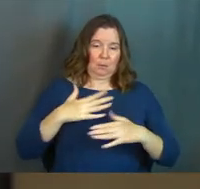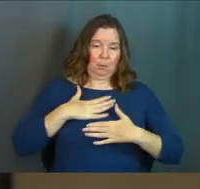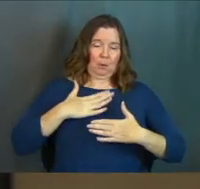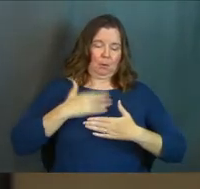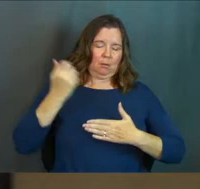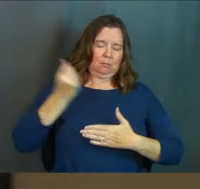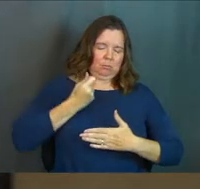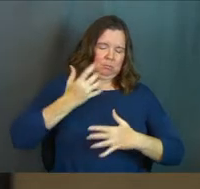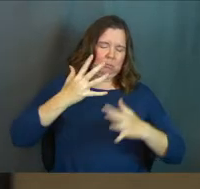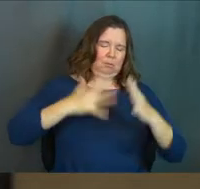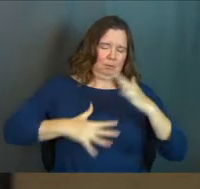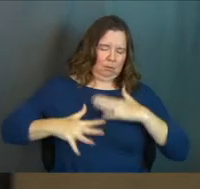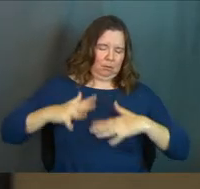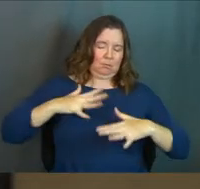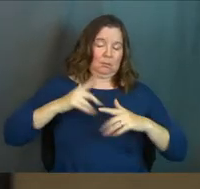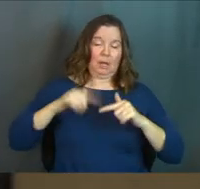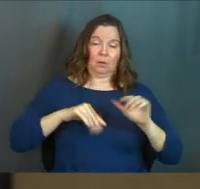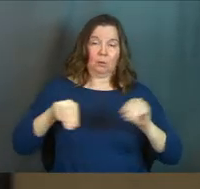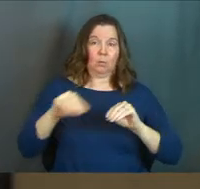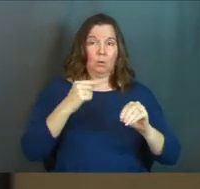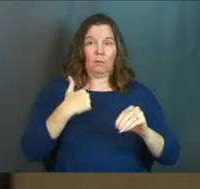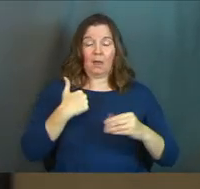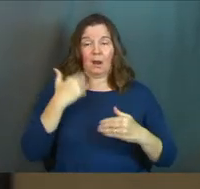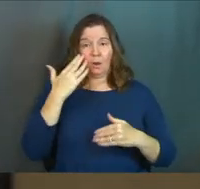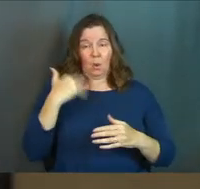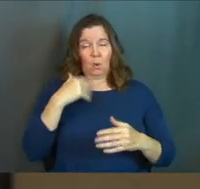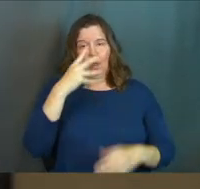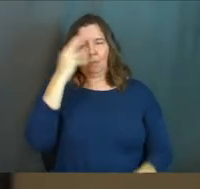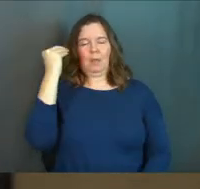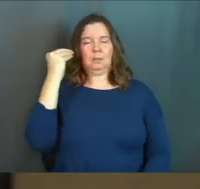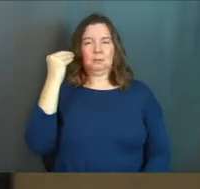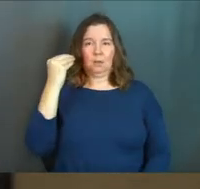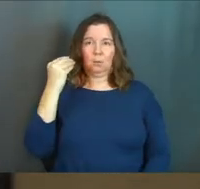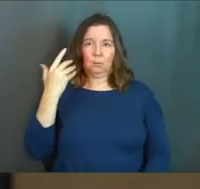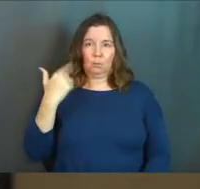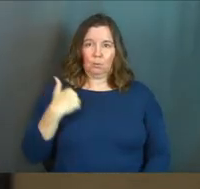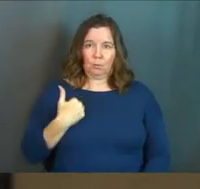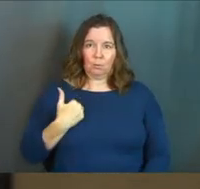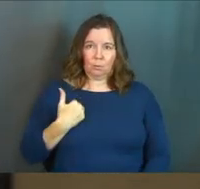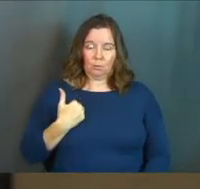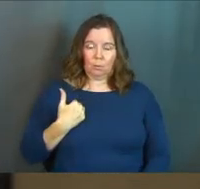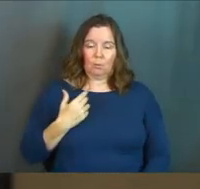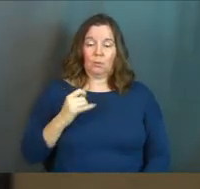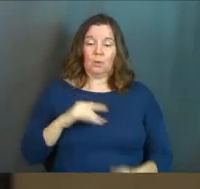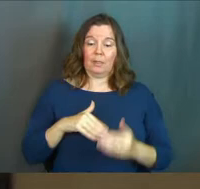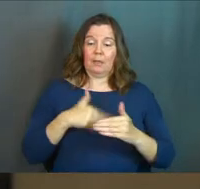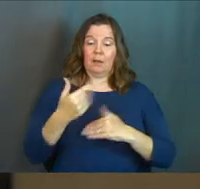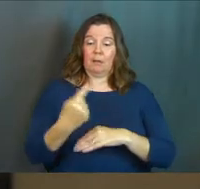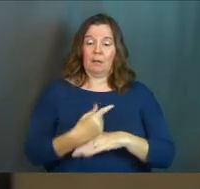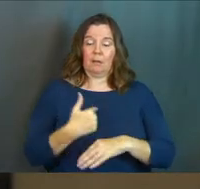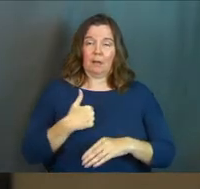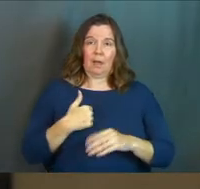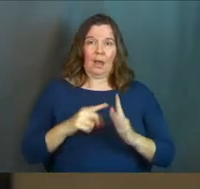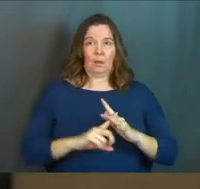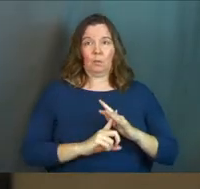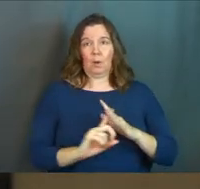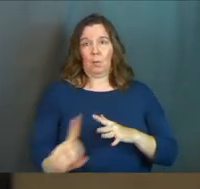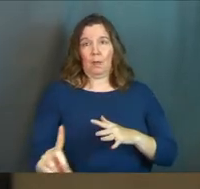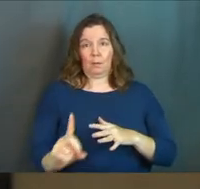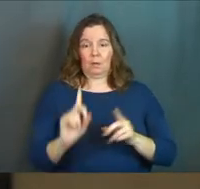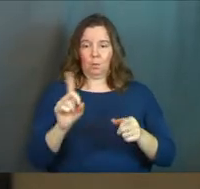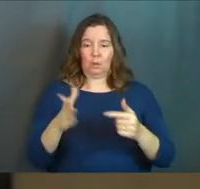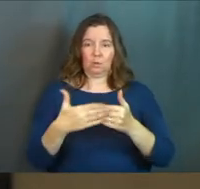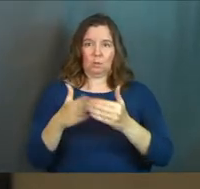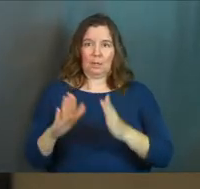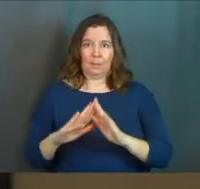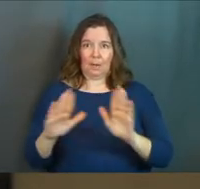breathe and couldn't move, and I know I passed out. I know I did. So the next day I ran away and went to